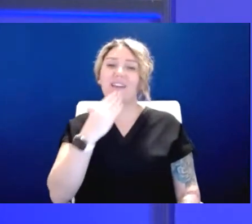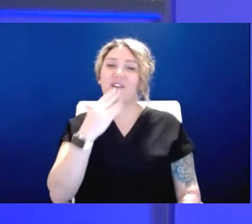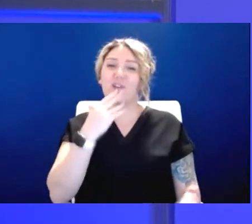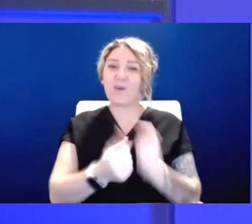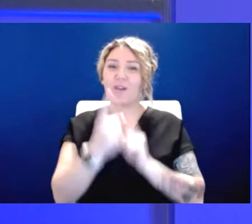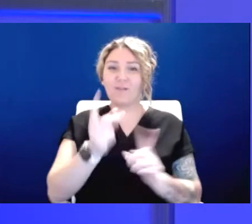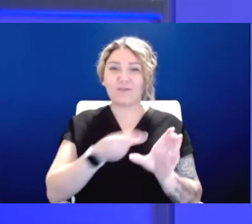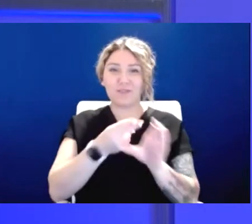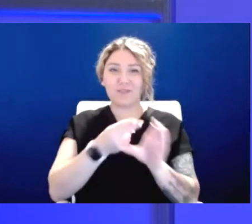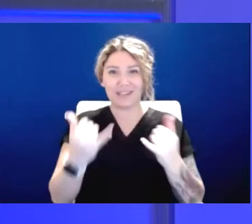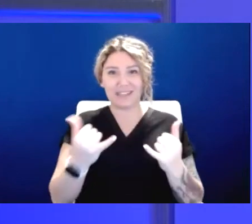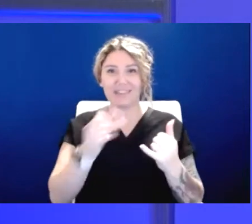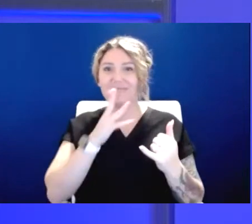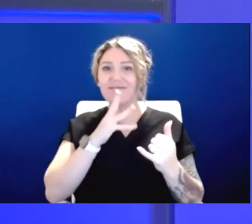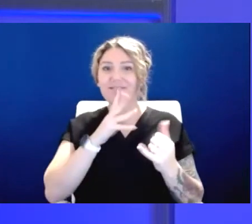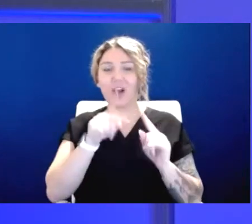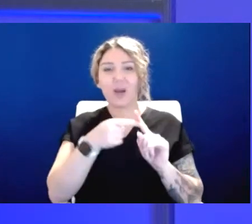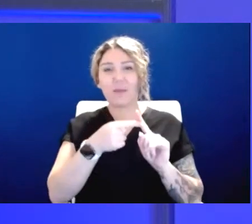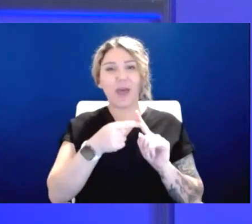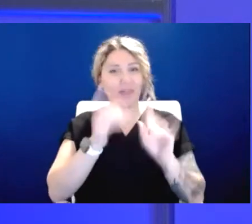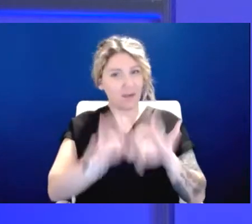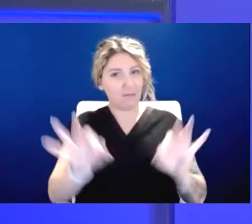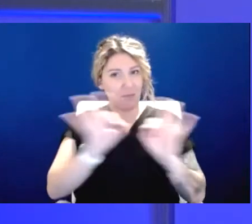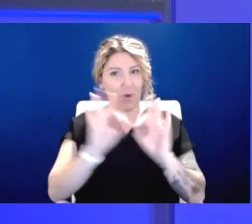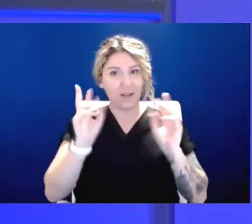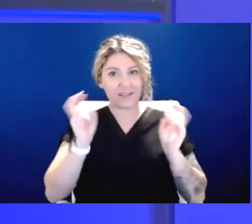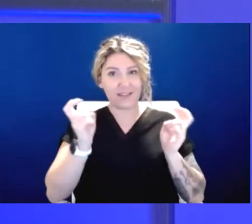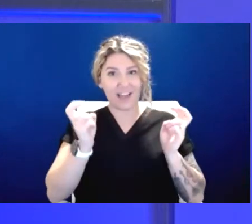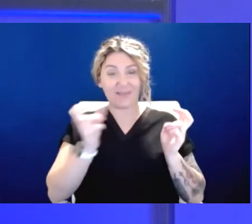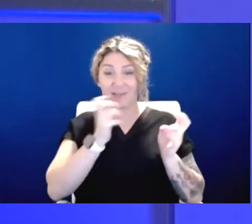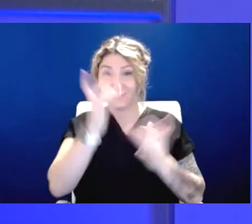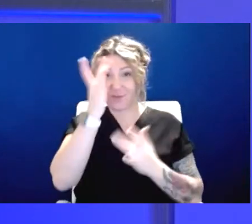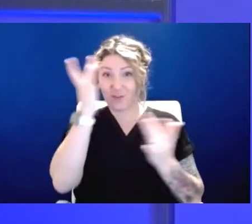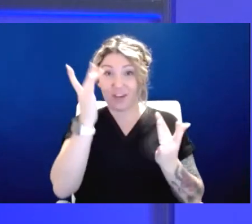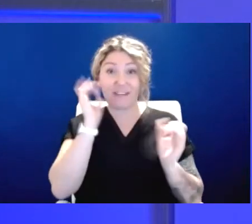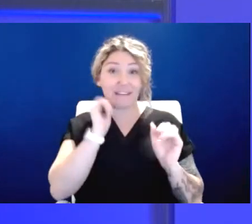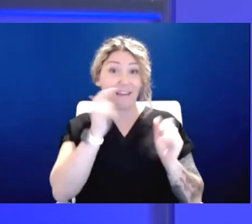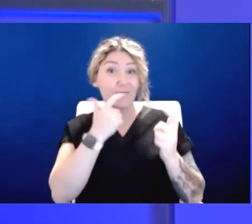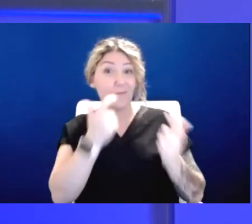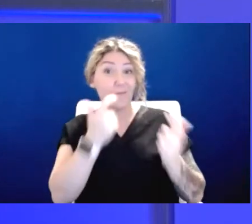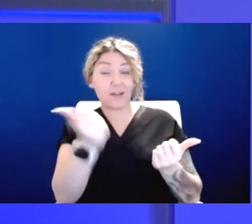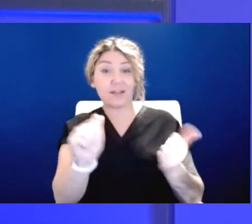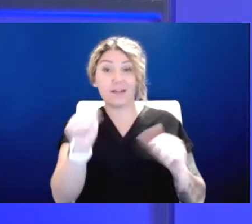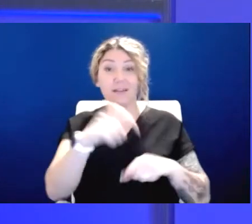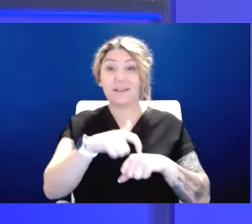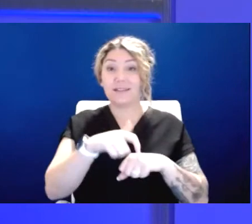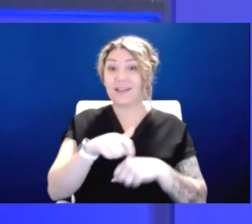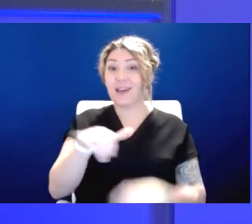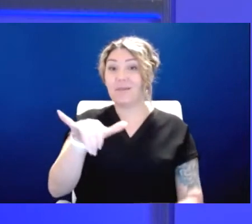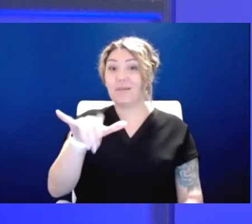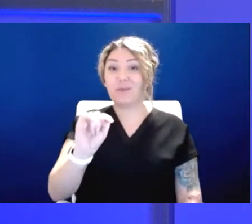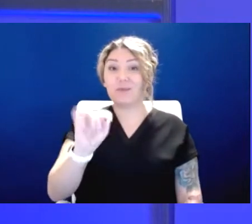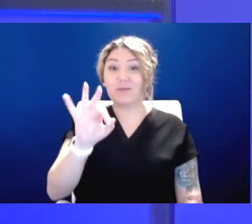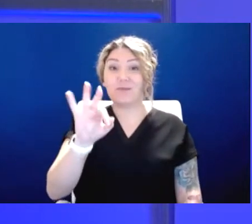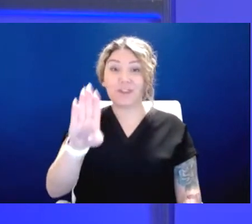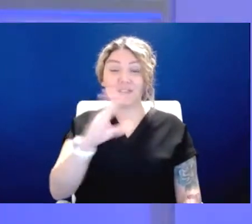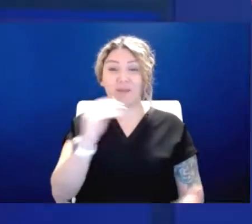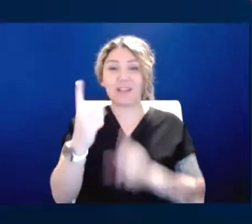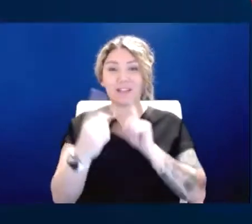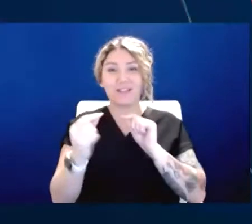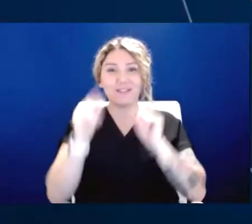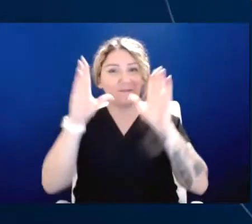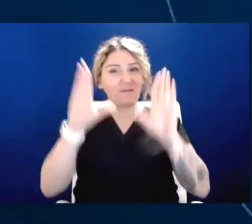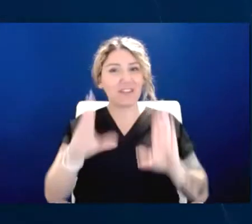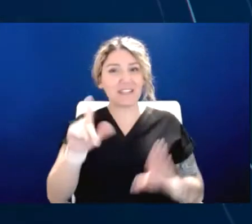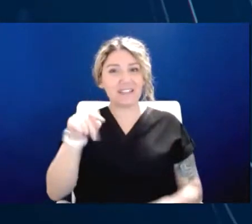talk about this important topic. Don't forget, you can catch our shows anytime on Facebook, YouTube, and on Twitter. Have a fantastic Thursday.